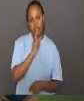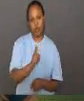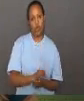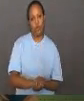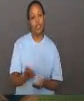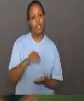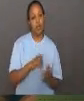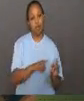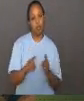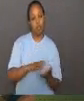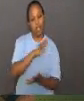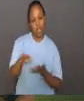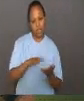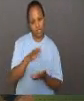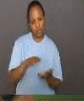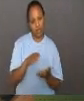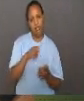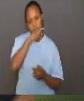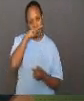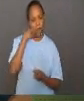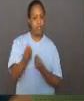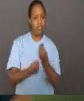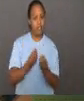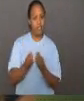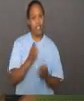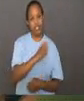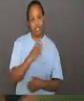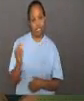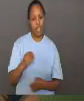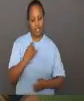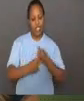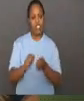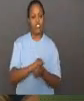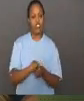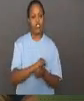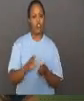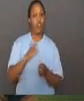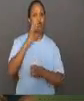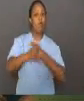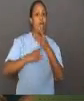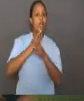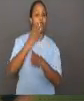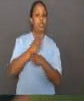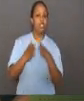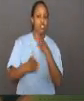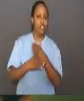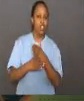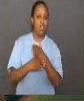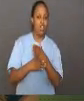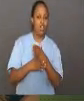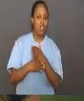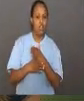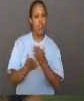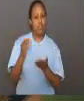security. By fighting against terrorism, drug trafficking, and genocide on a